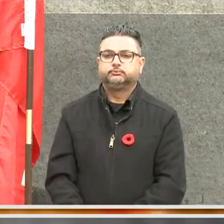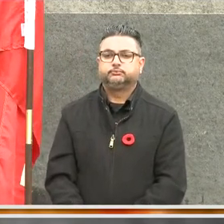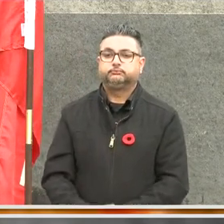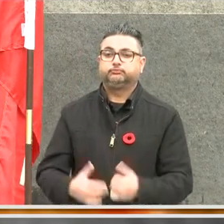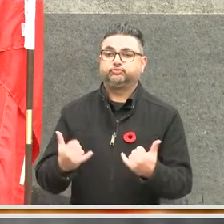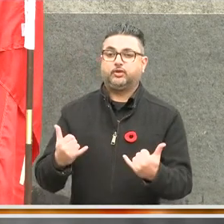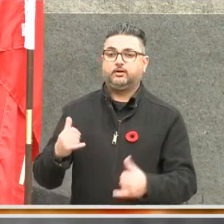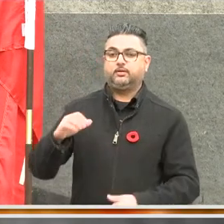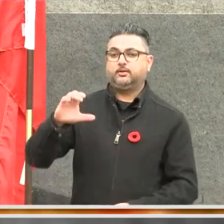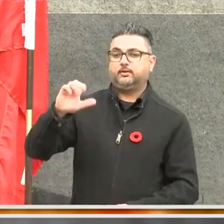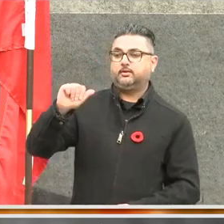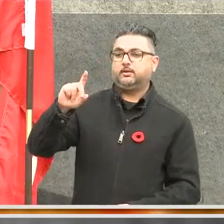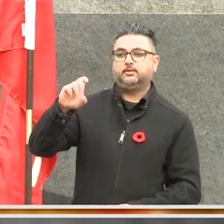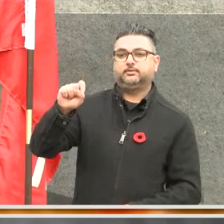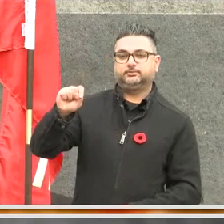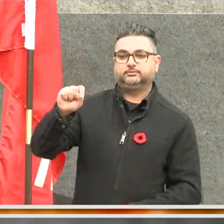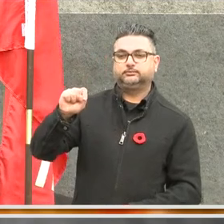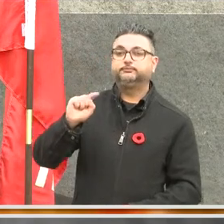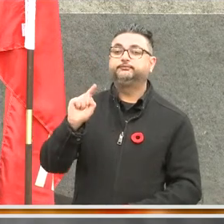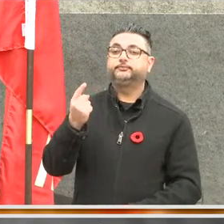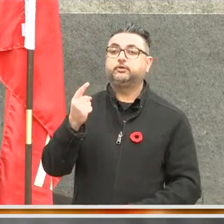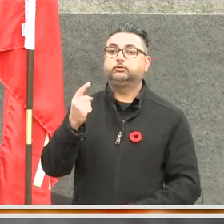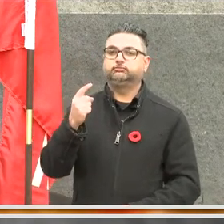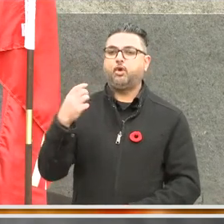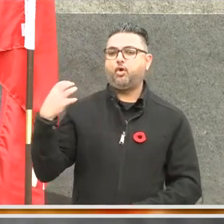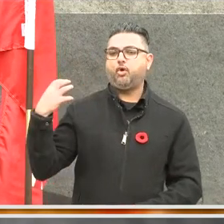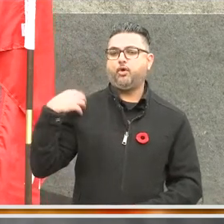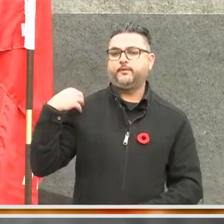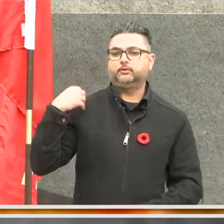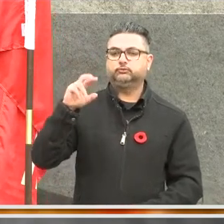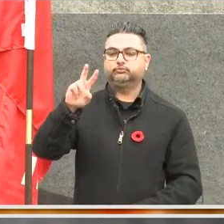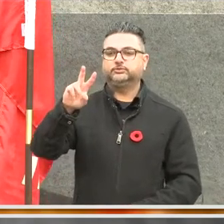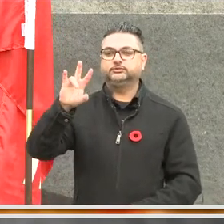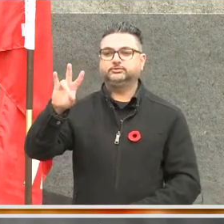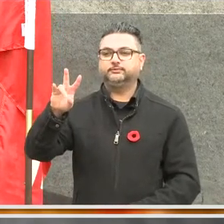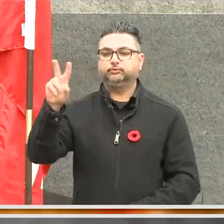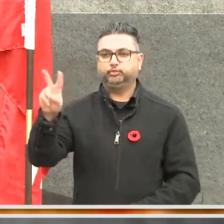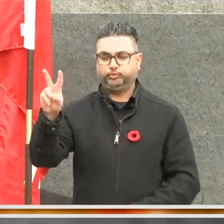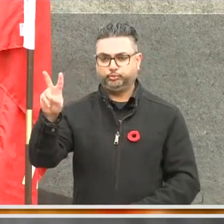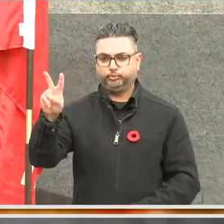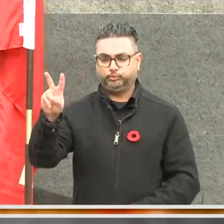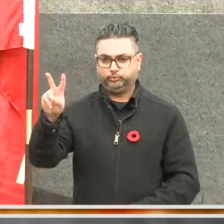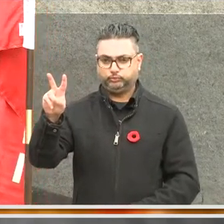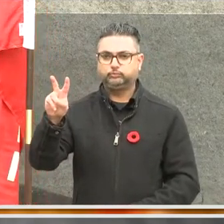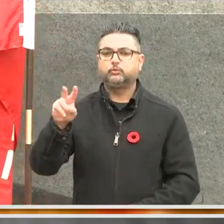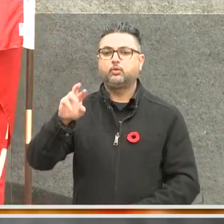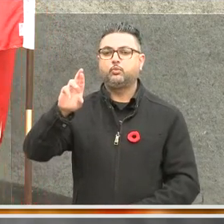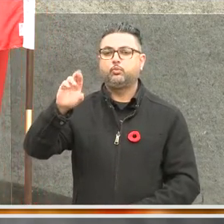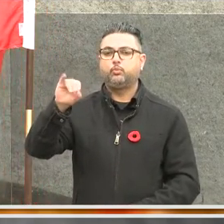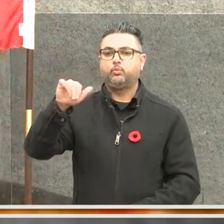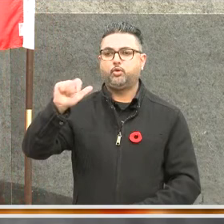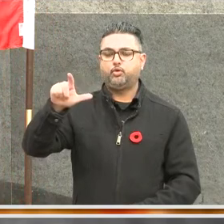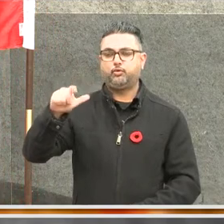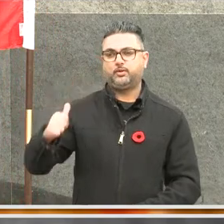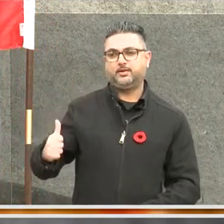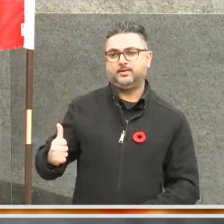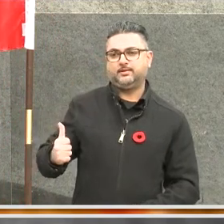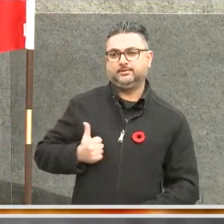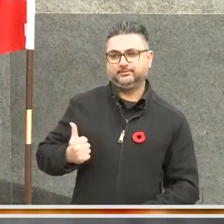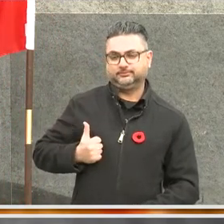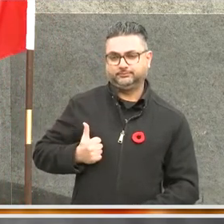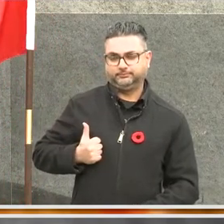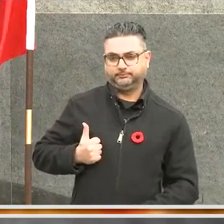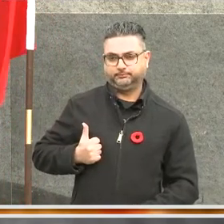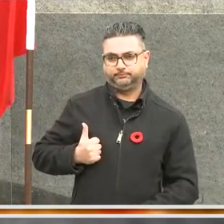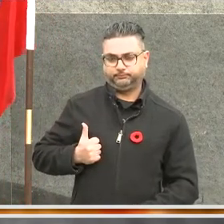Chen, 272 of Jiwa, Royal Canadian Sea Cadet Corps, and Master Warrant Officer Audrey